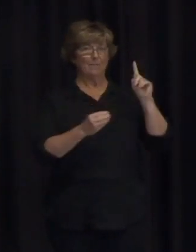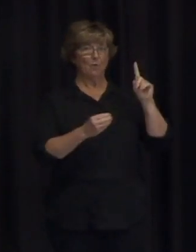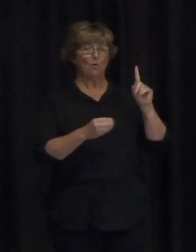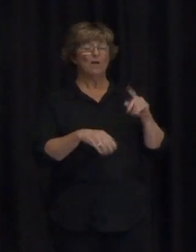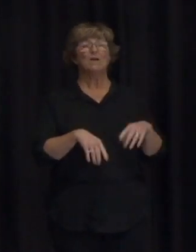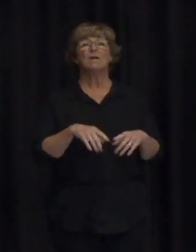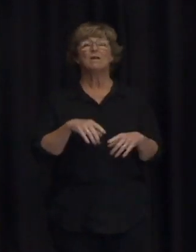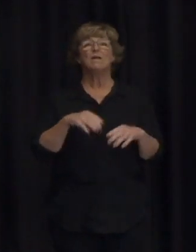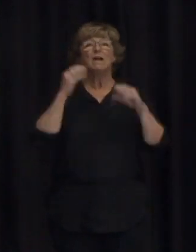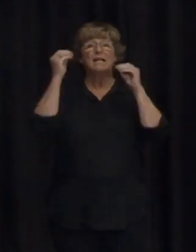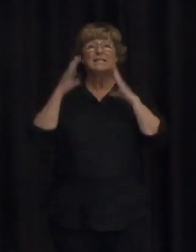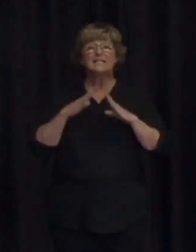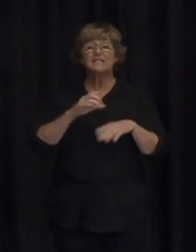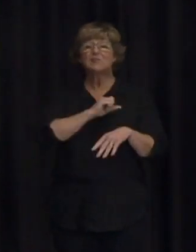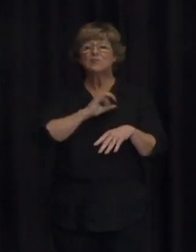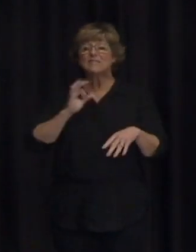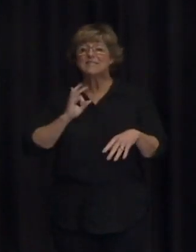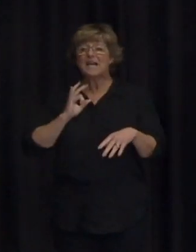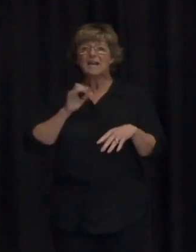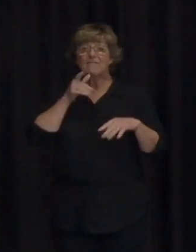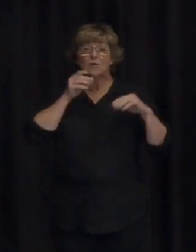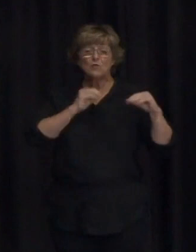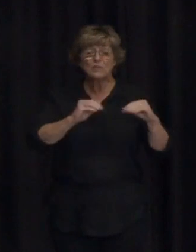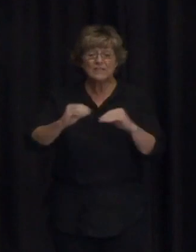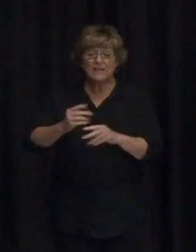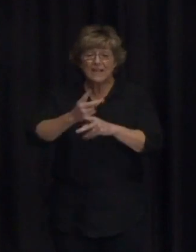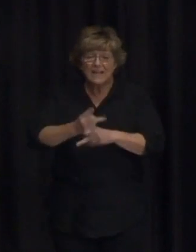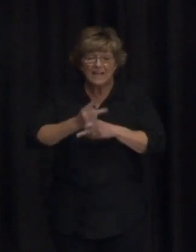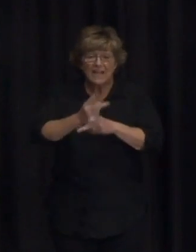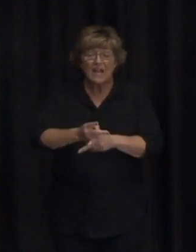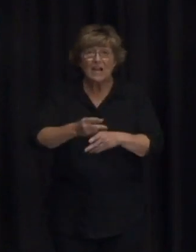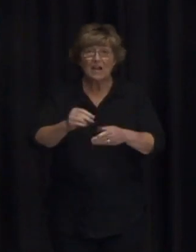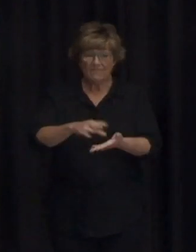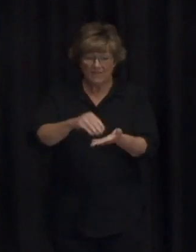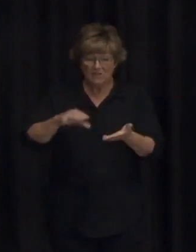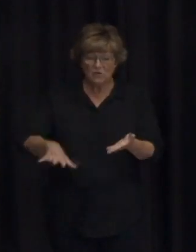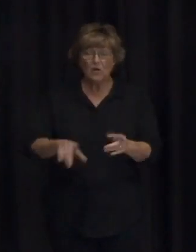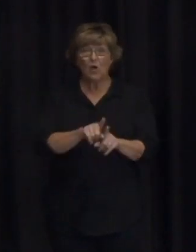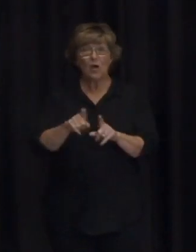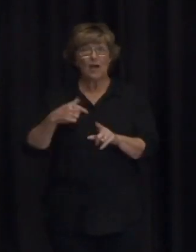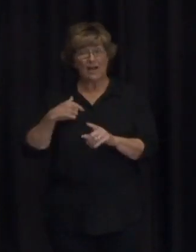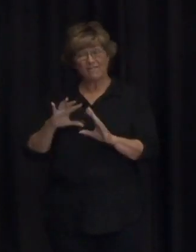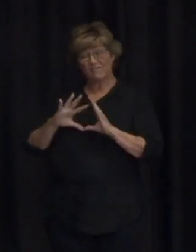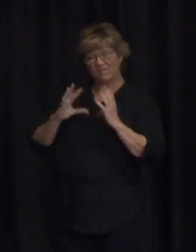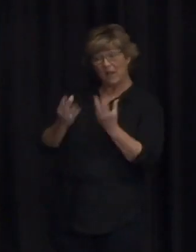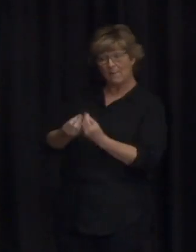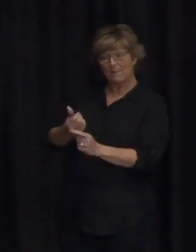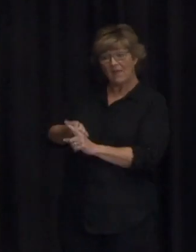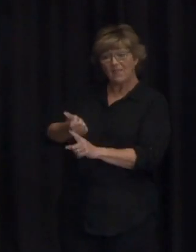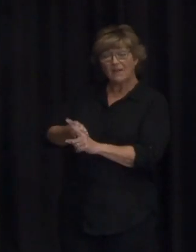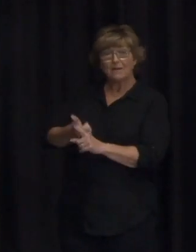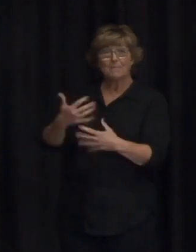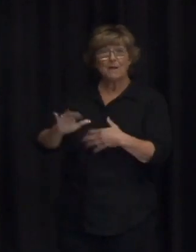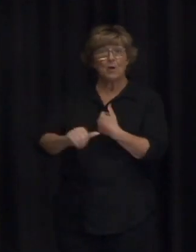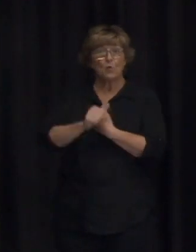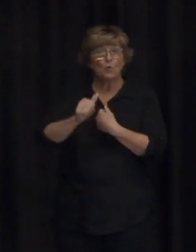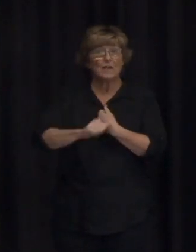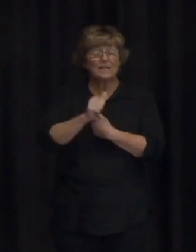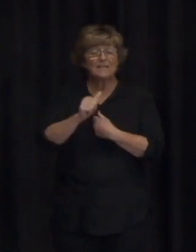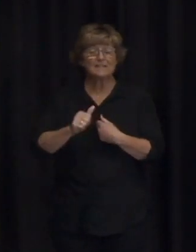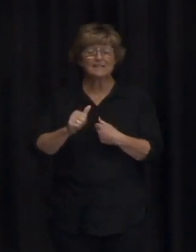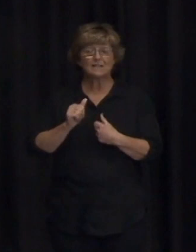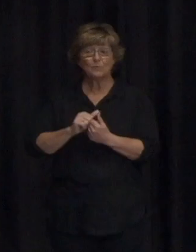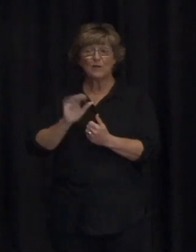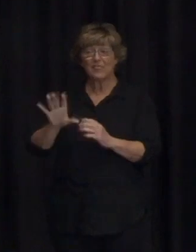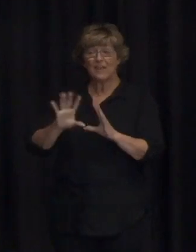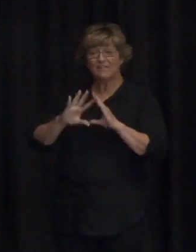who are involved in both the teaching and care of students also have families. They themselves may be at risk. They may have members of their families